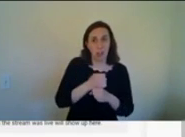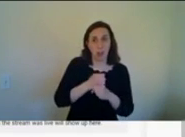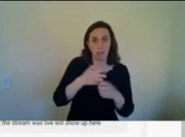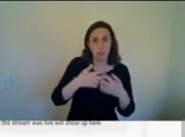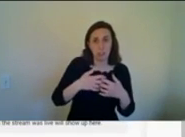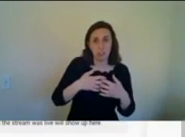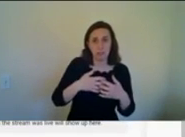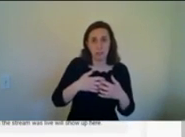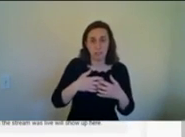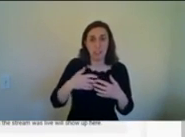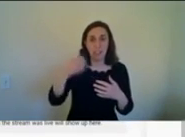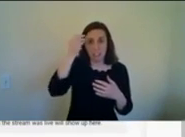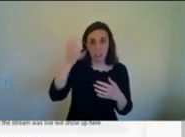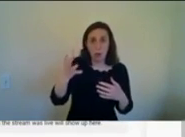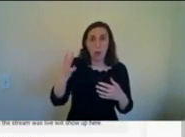the porch